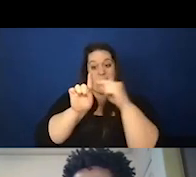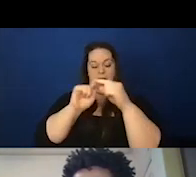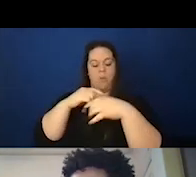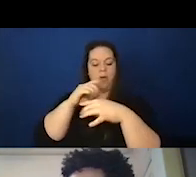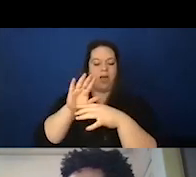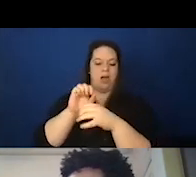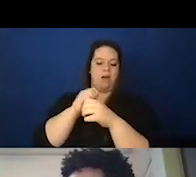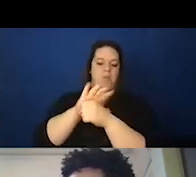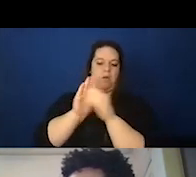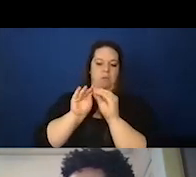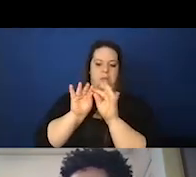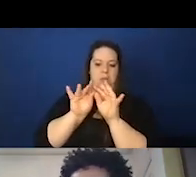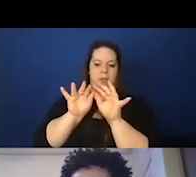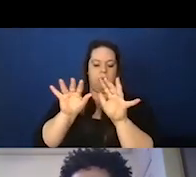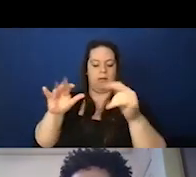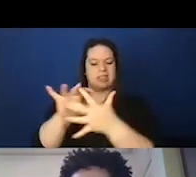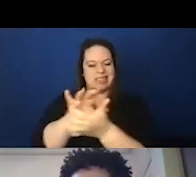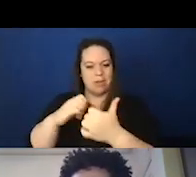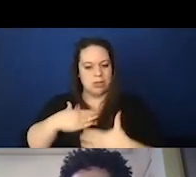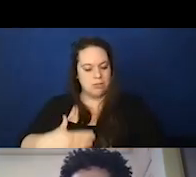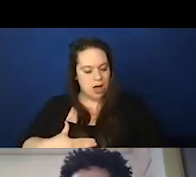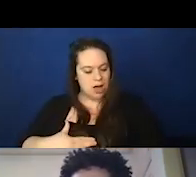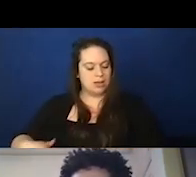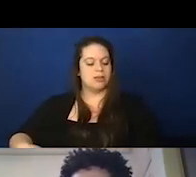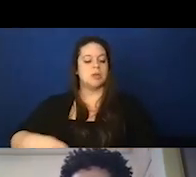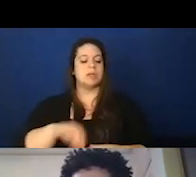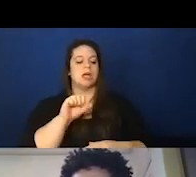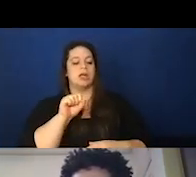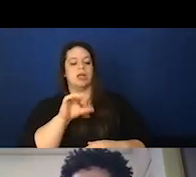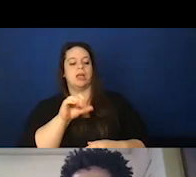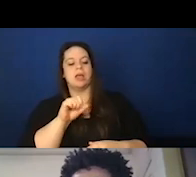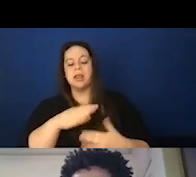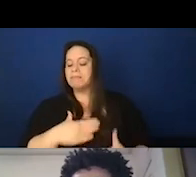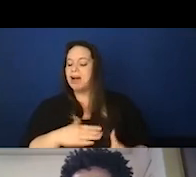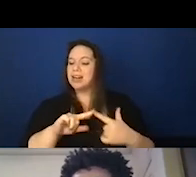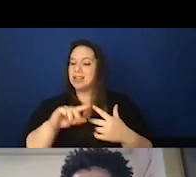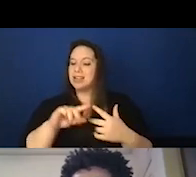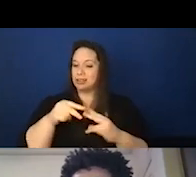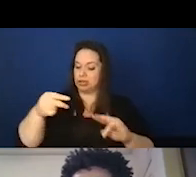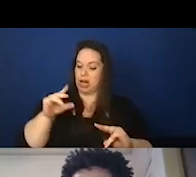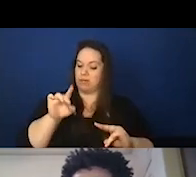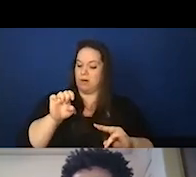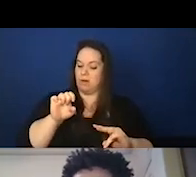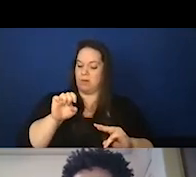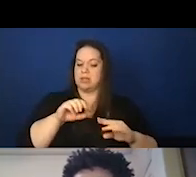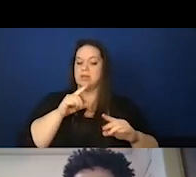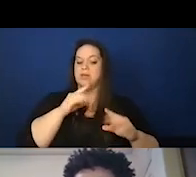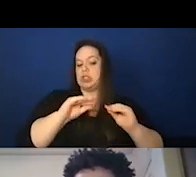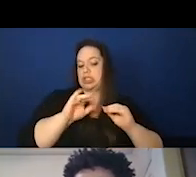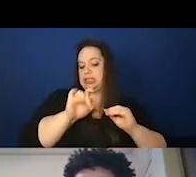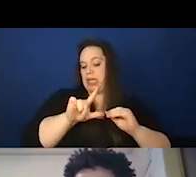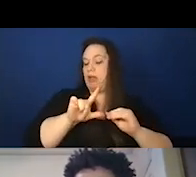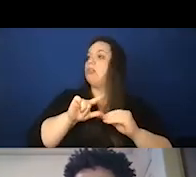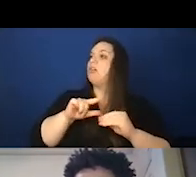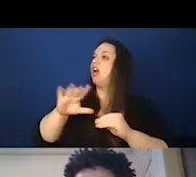do damage to the human body. So by just giving a little bit of the genetic code into our cells, and then our cells get used to it.